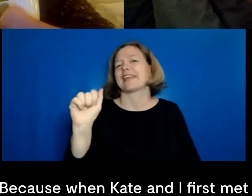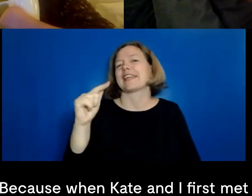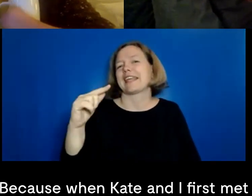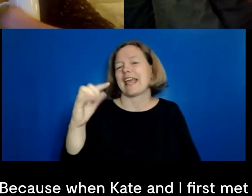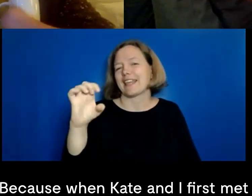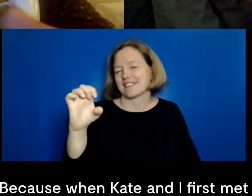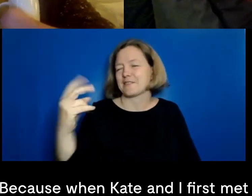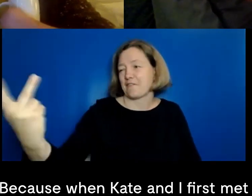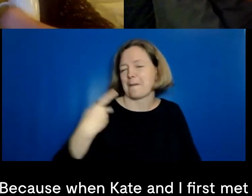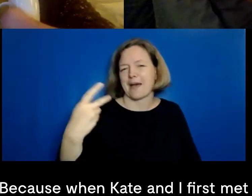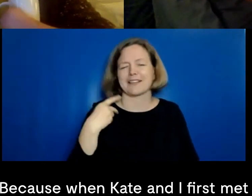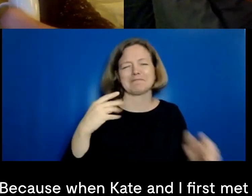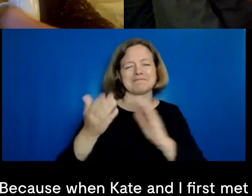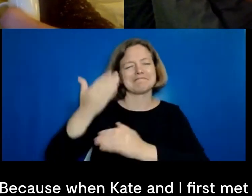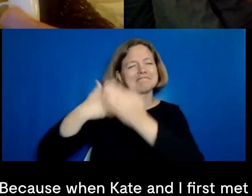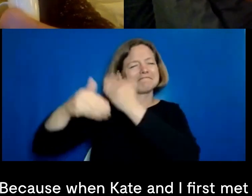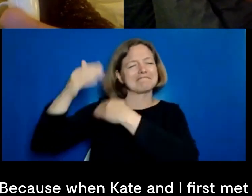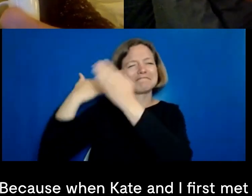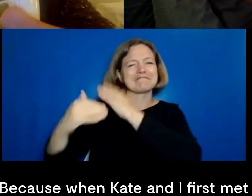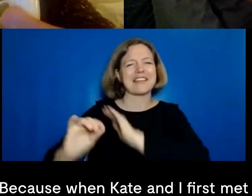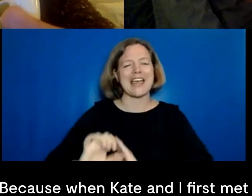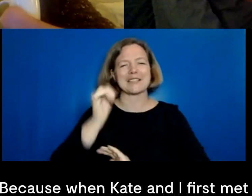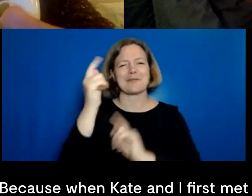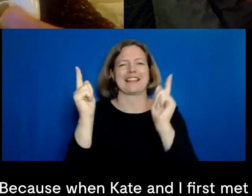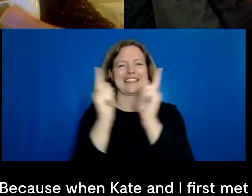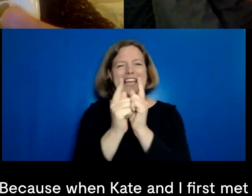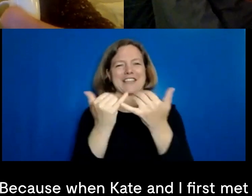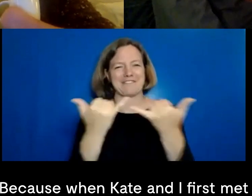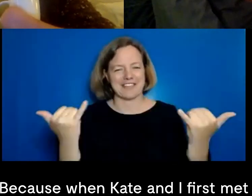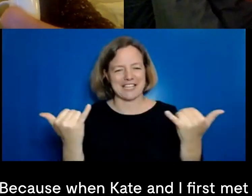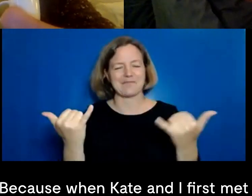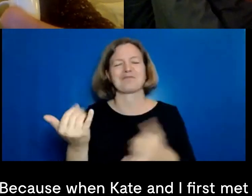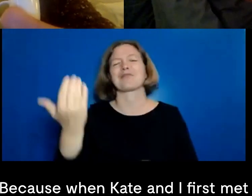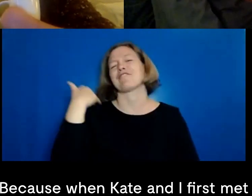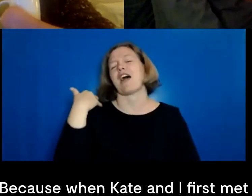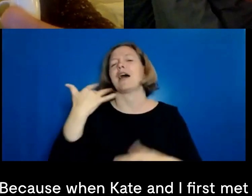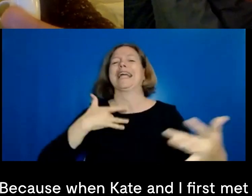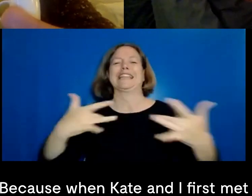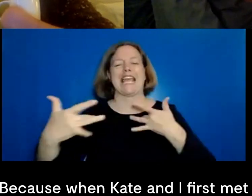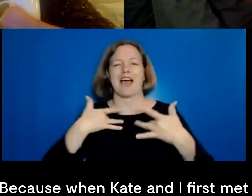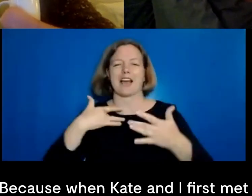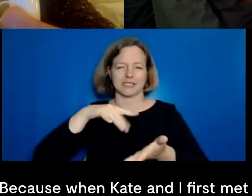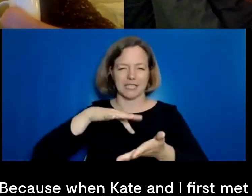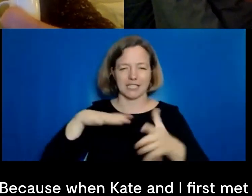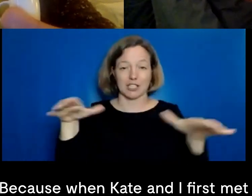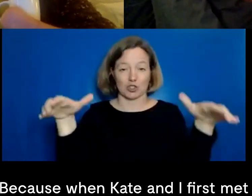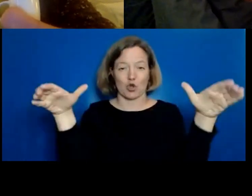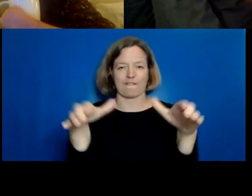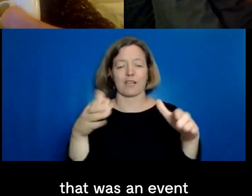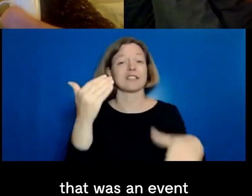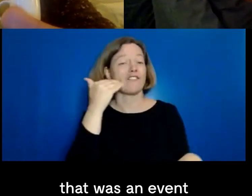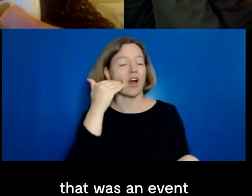when Kate and I first met at the theater studies conference back in